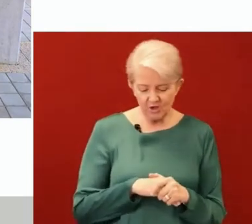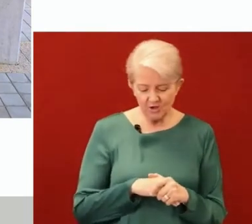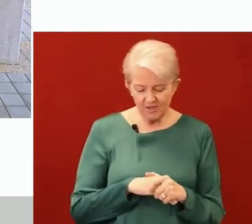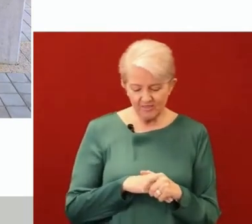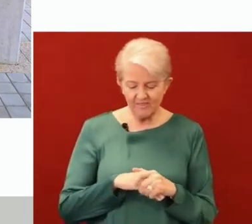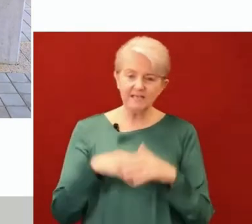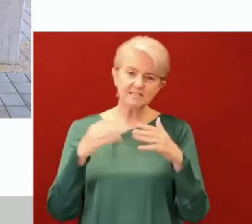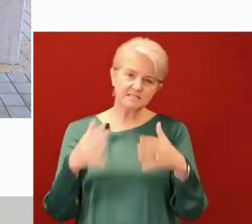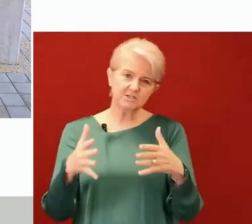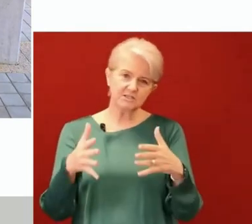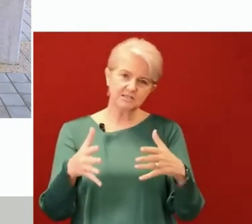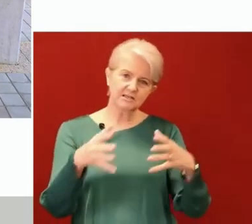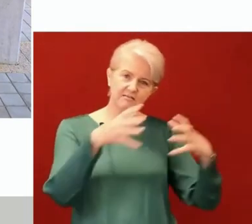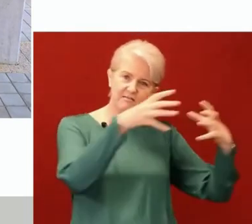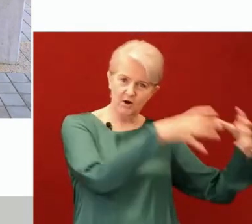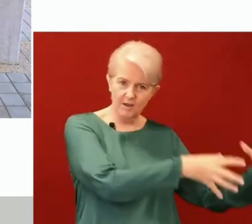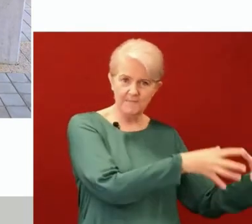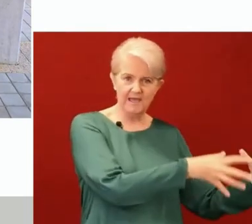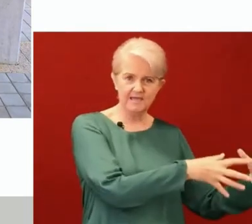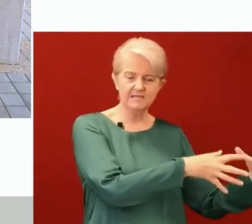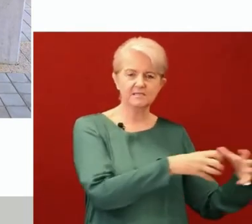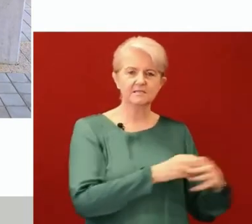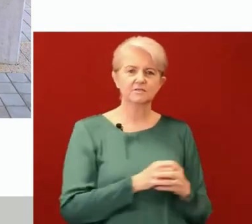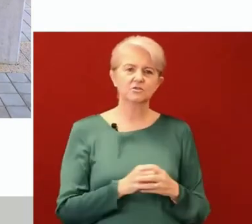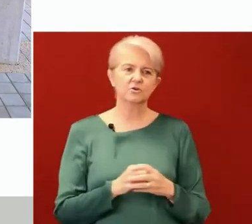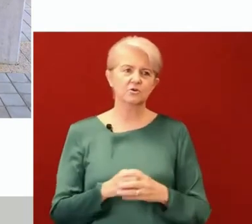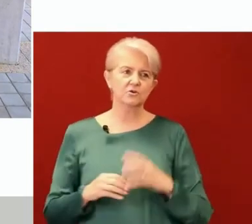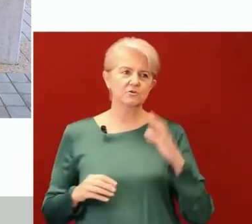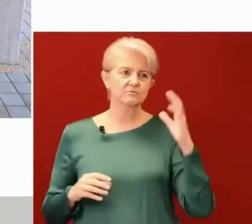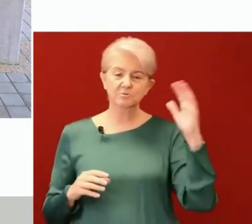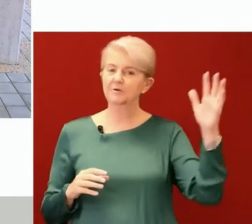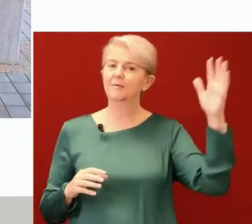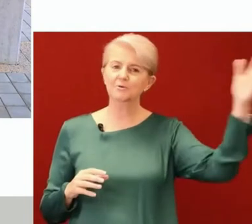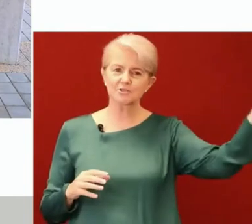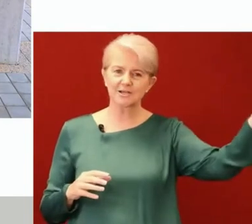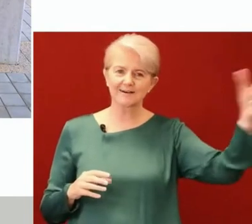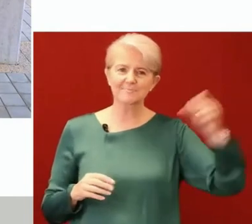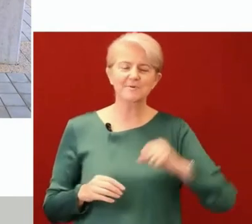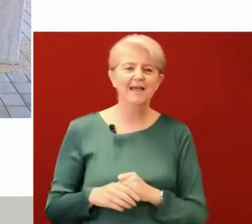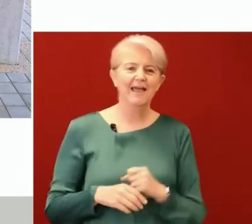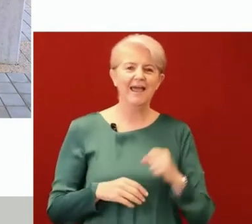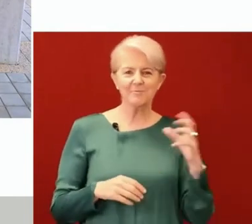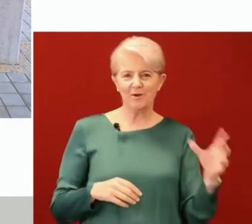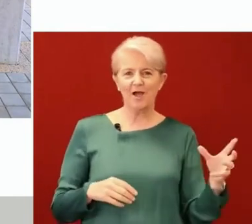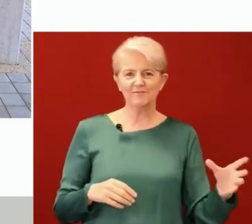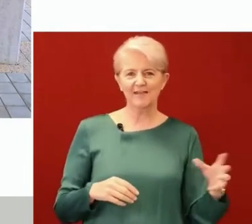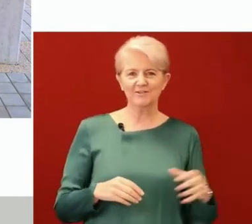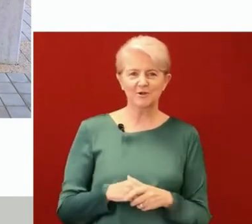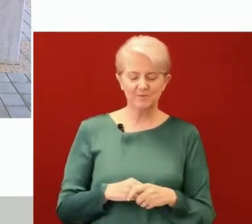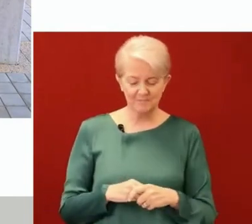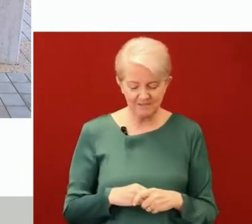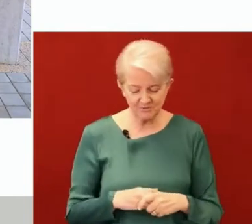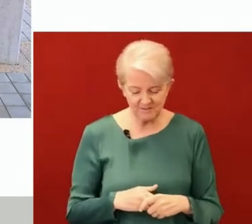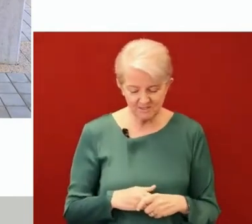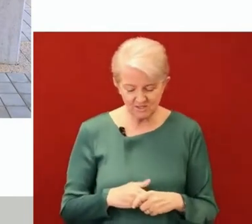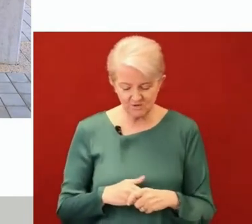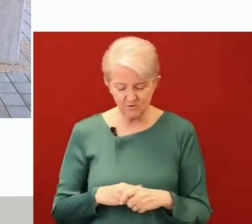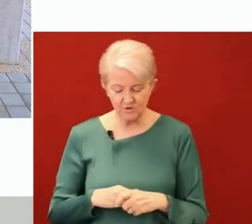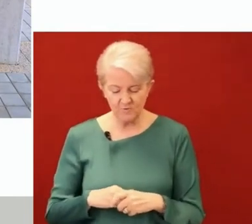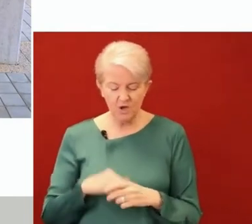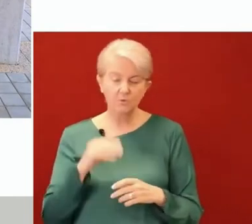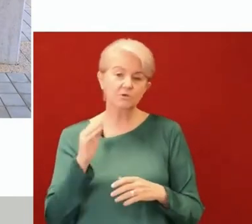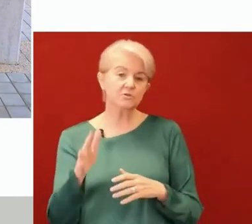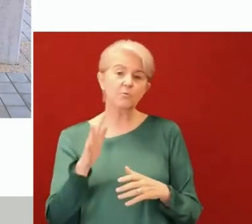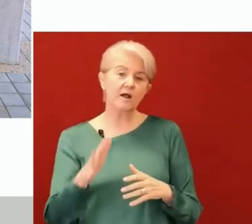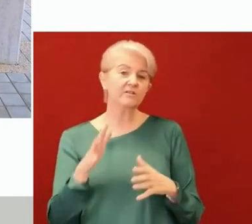So that decision that I made to put up or shut up and apply for that job at the major incident